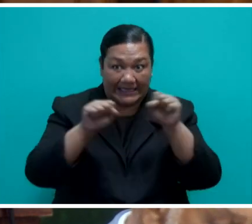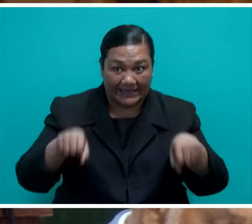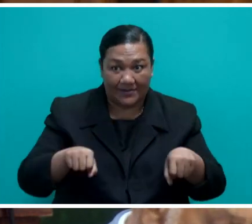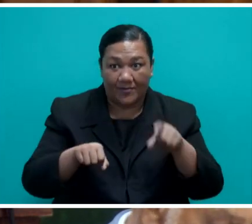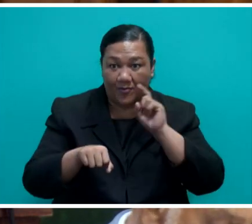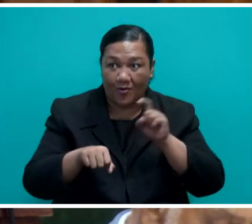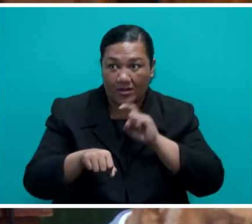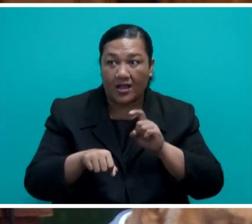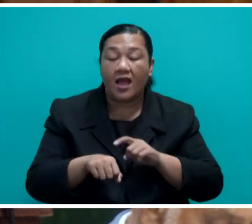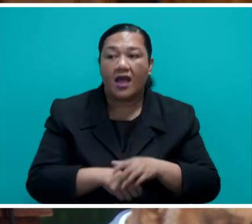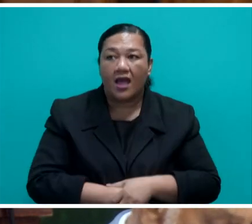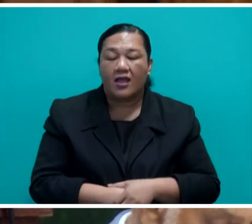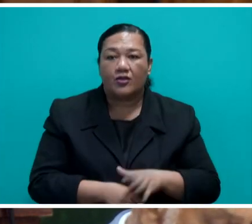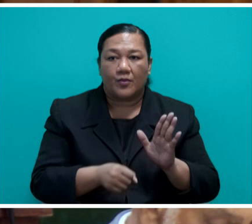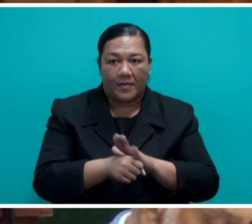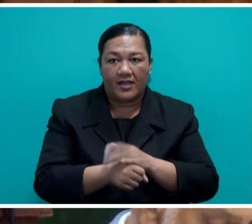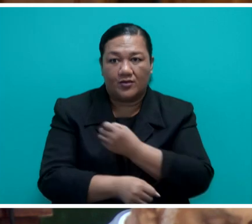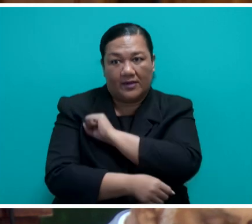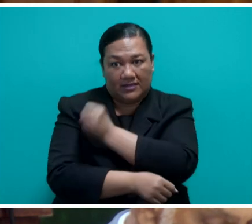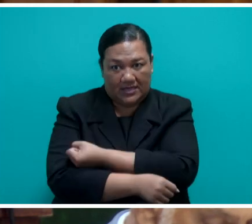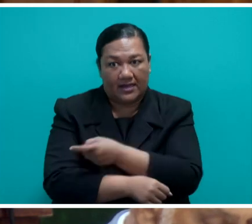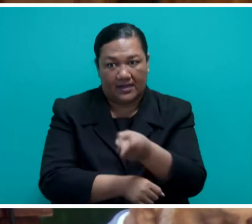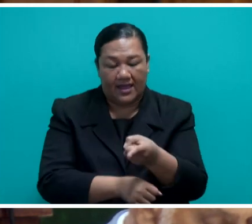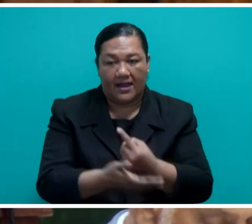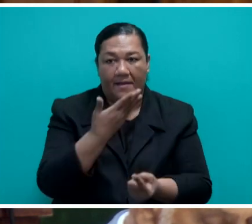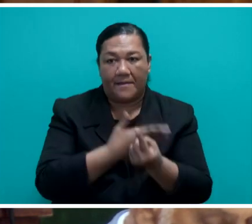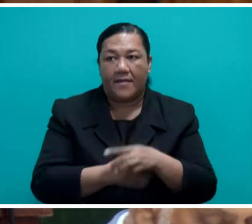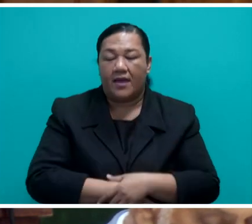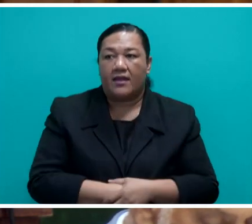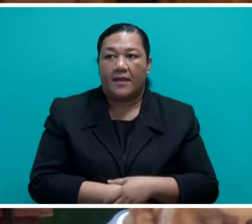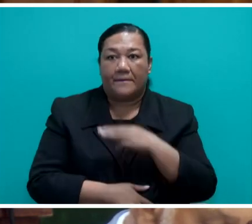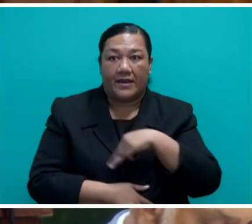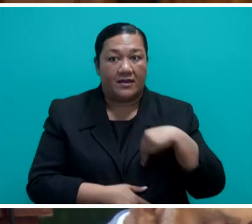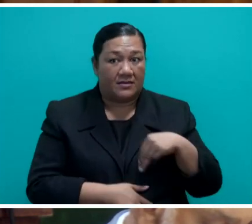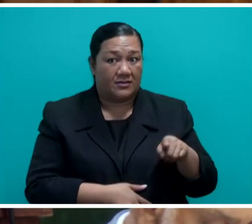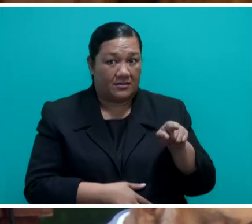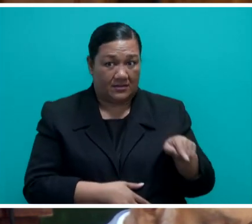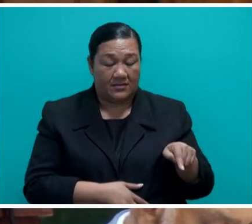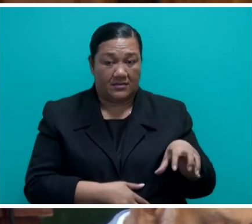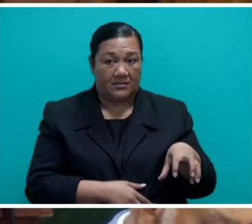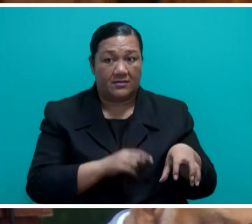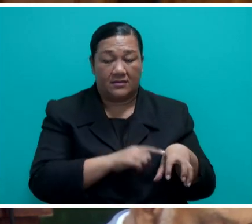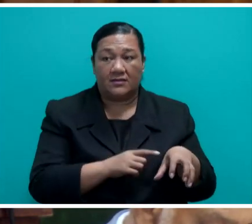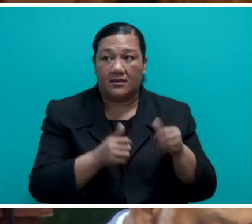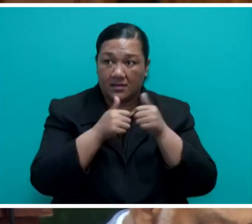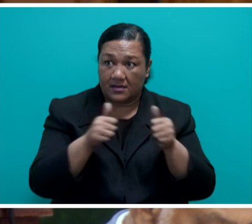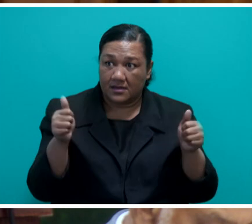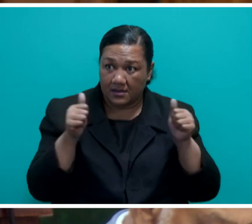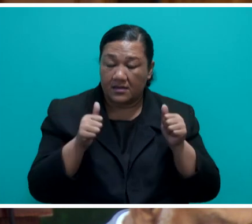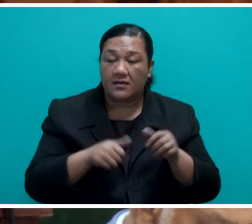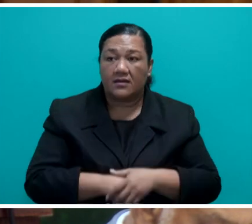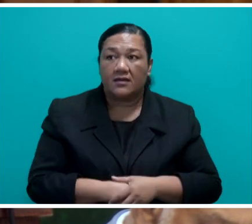activities. Mr. Speaker, sir, in addition, the Ministry has effectively addressed requests from